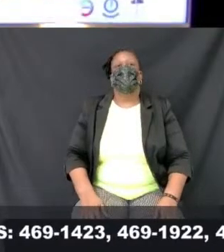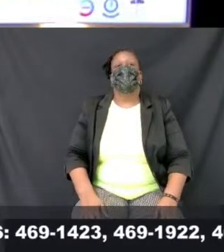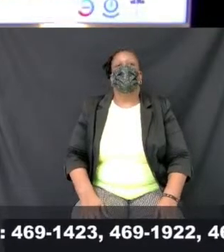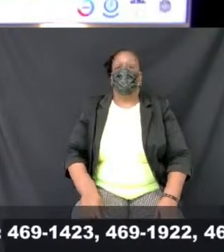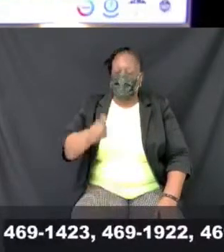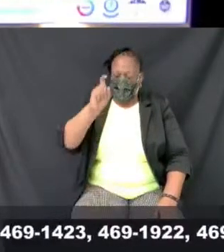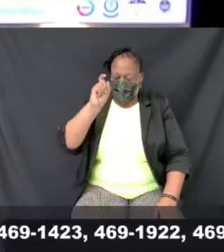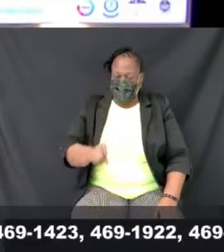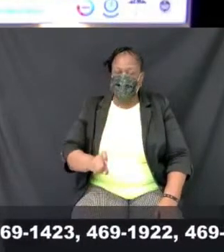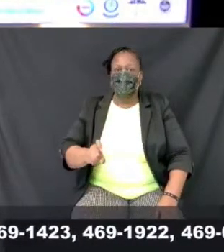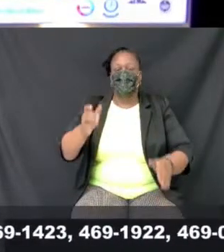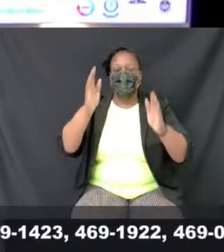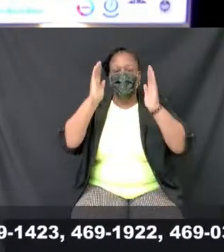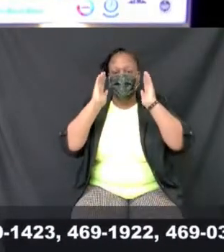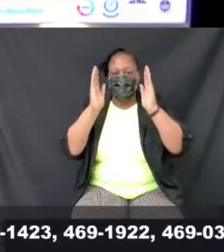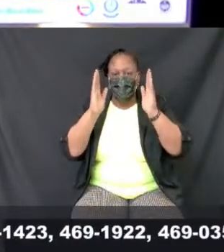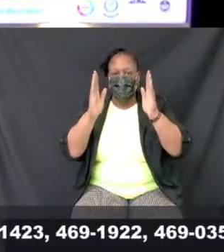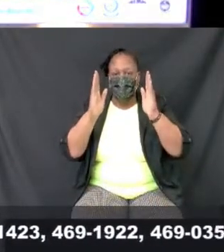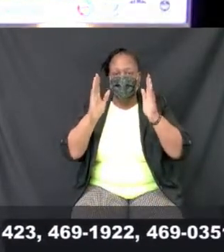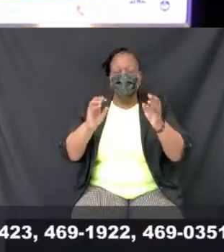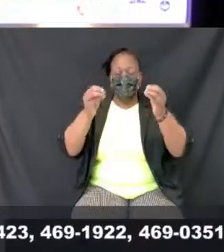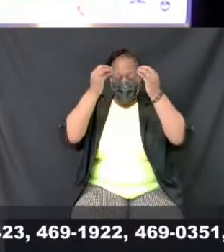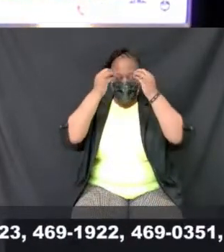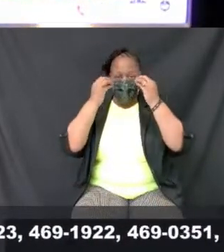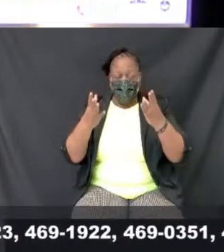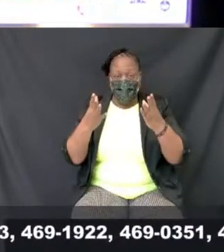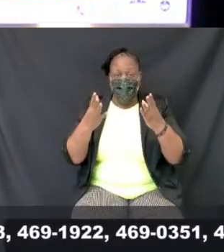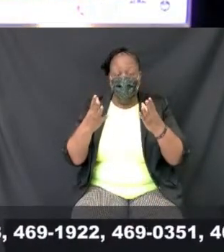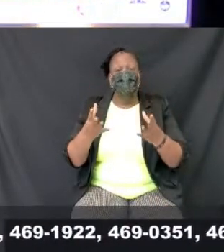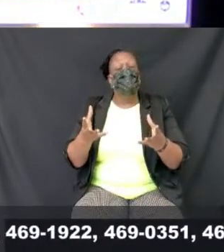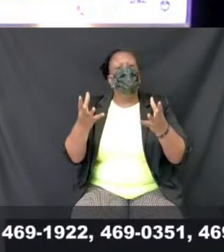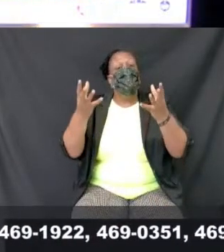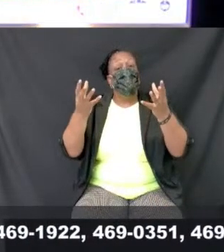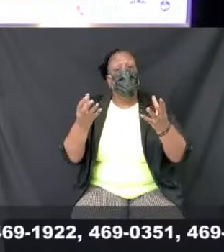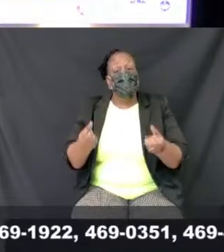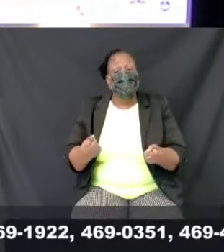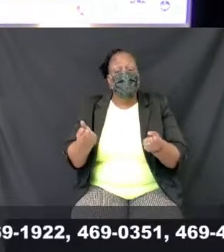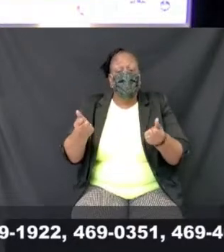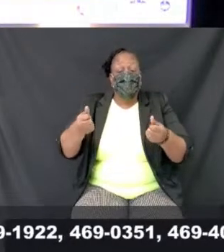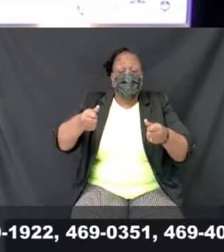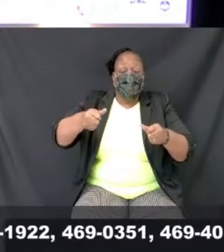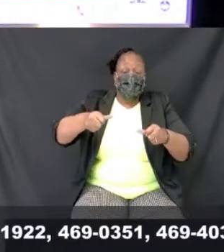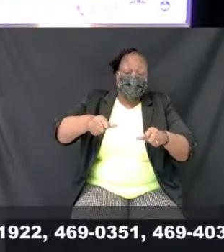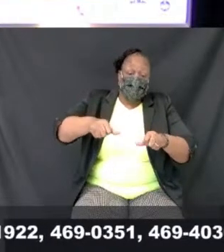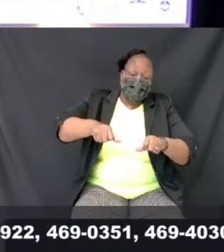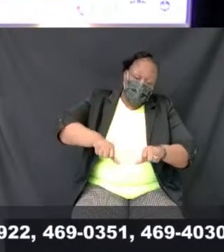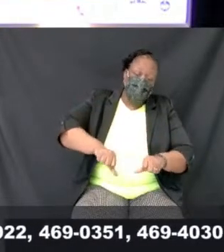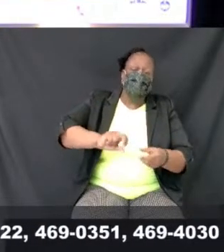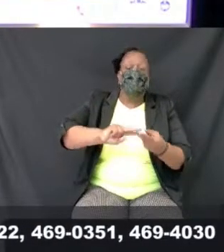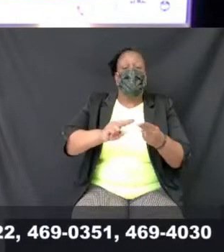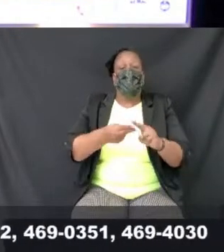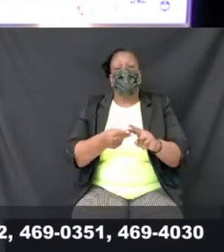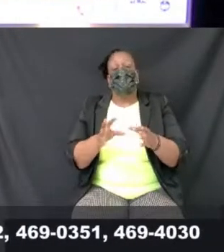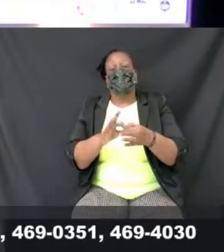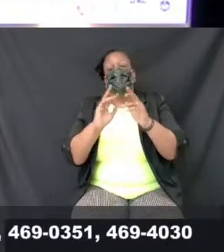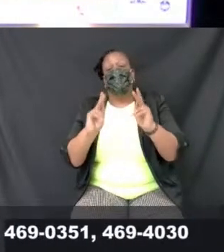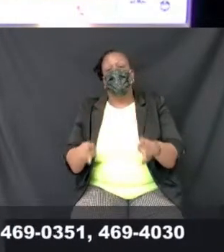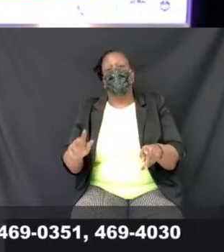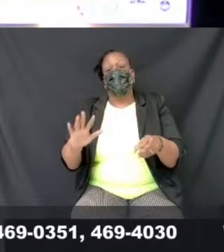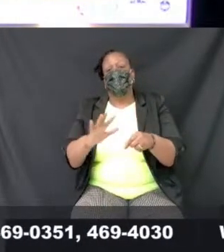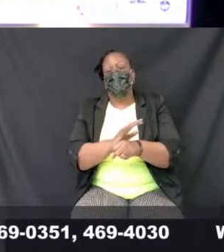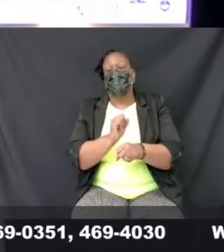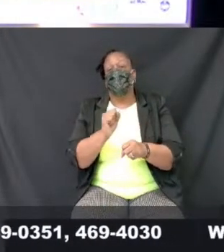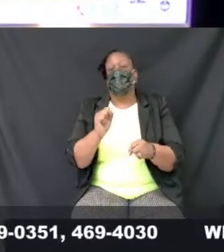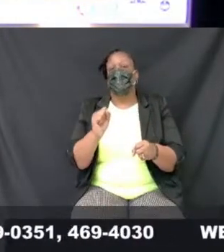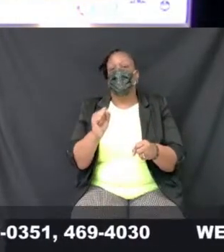the regulations. They are intended to reduce your risk of becoming infected, and so we ask that you always wear